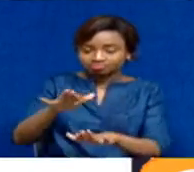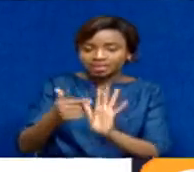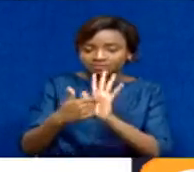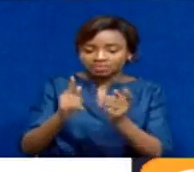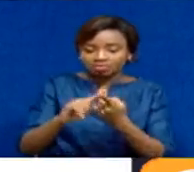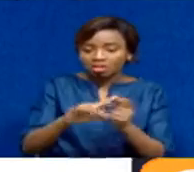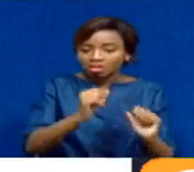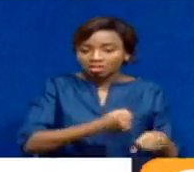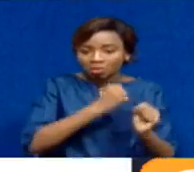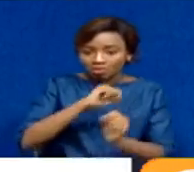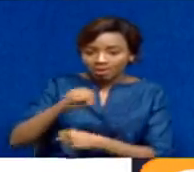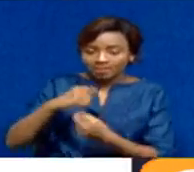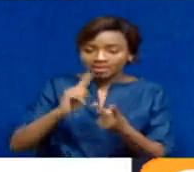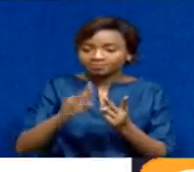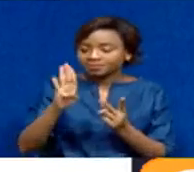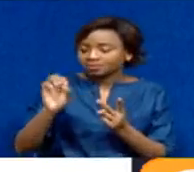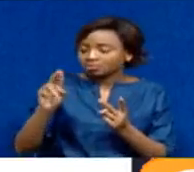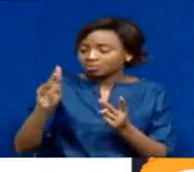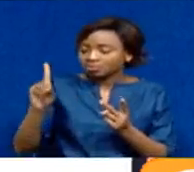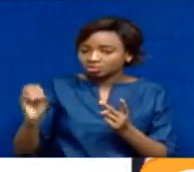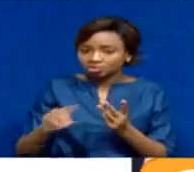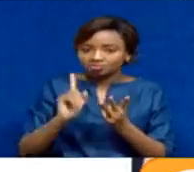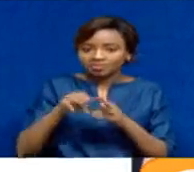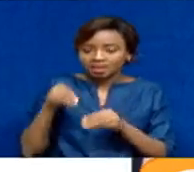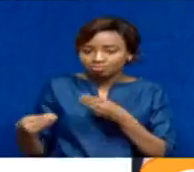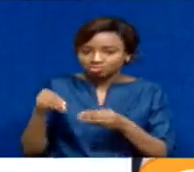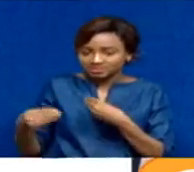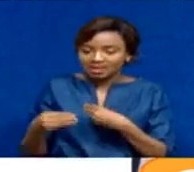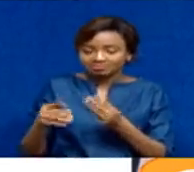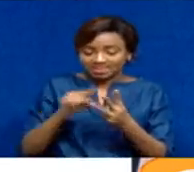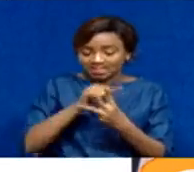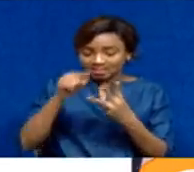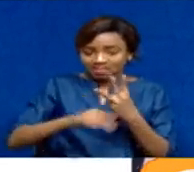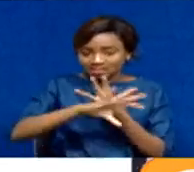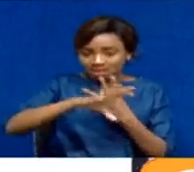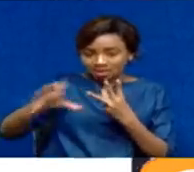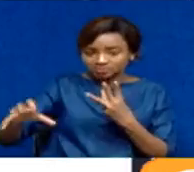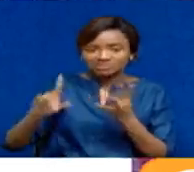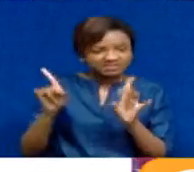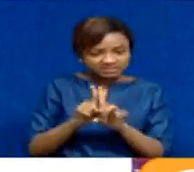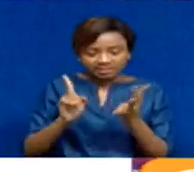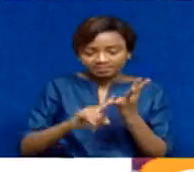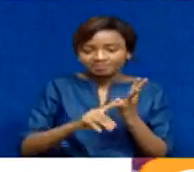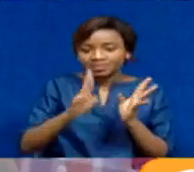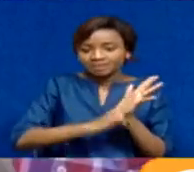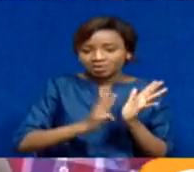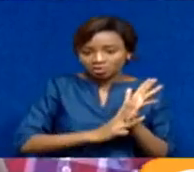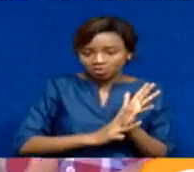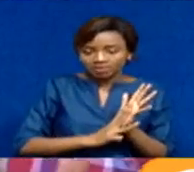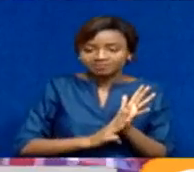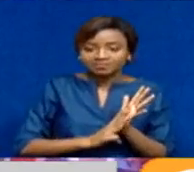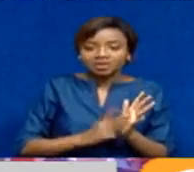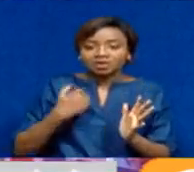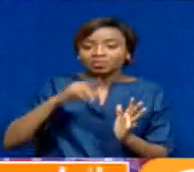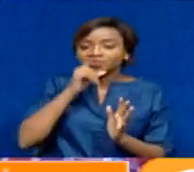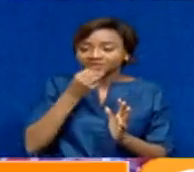Bay, and Bondo is already in, and Busia. So the three counties, and even Migori. We are going to tell our people to use the